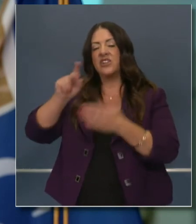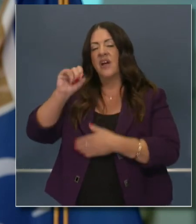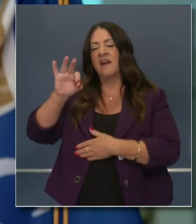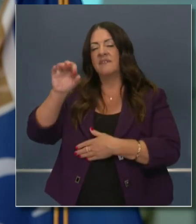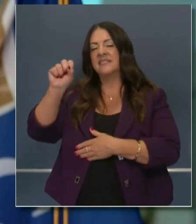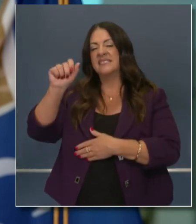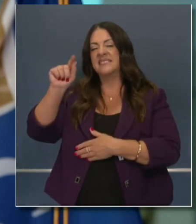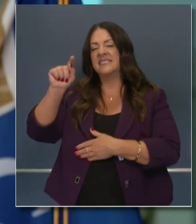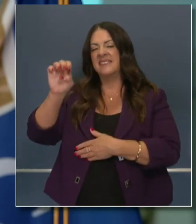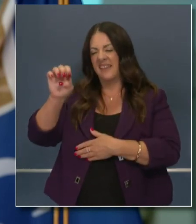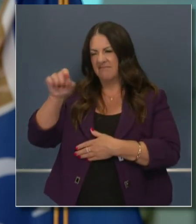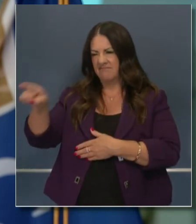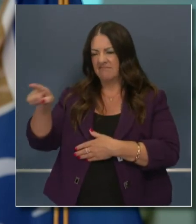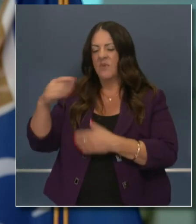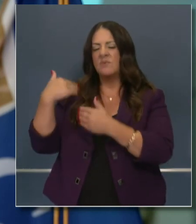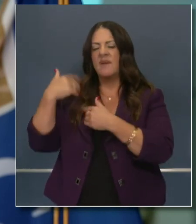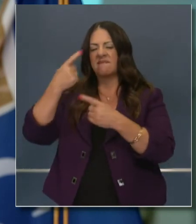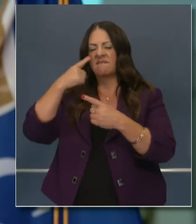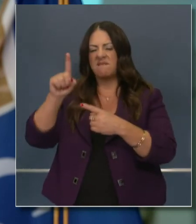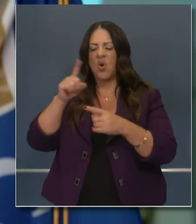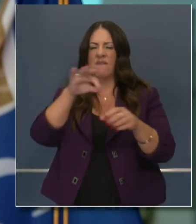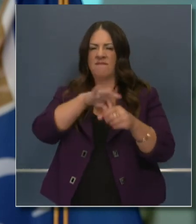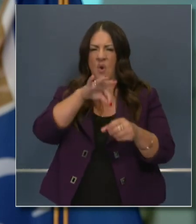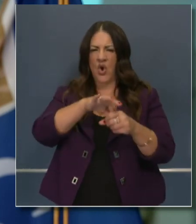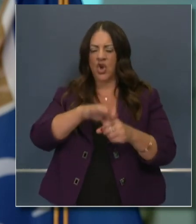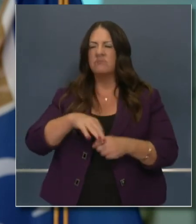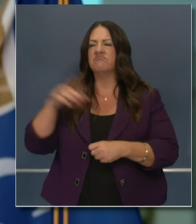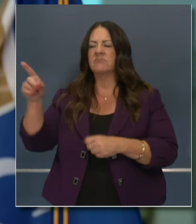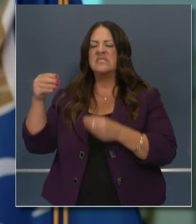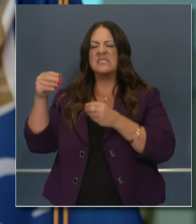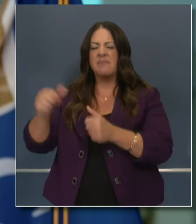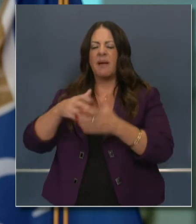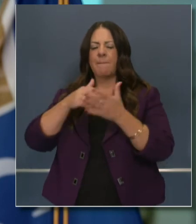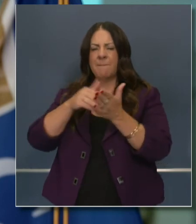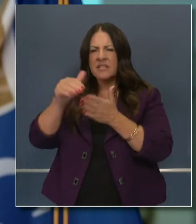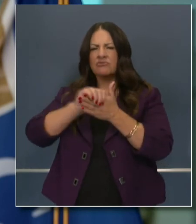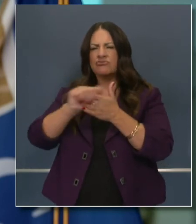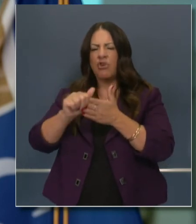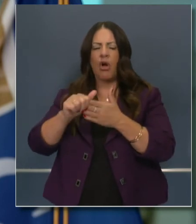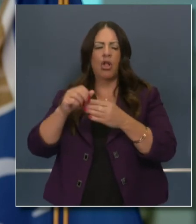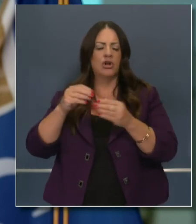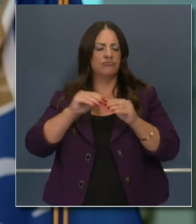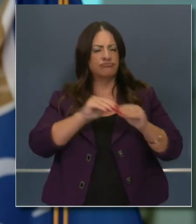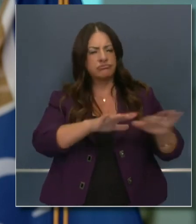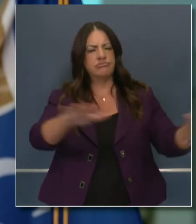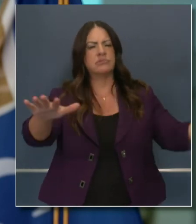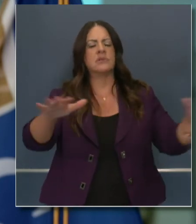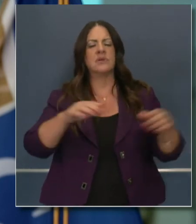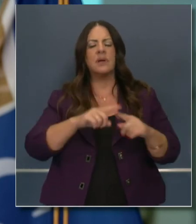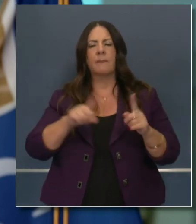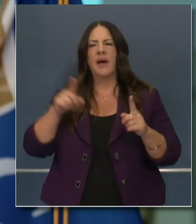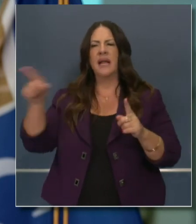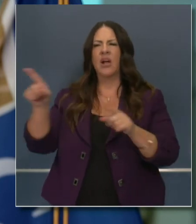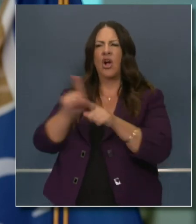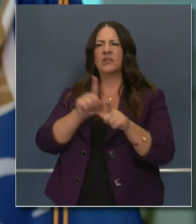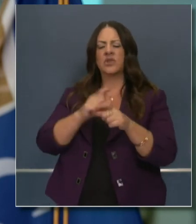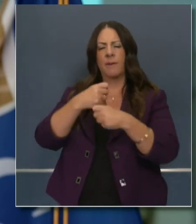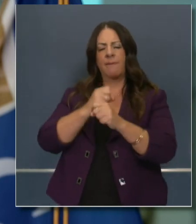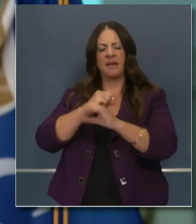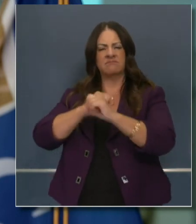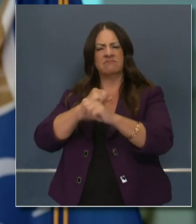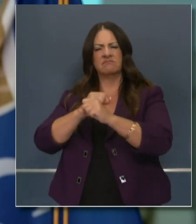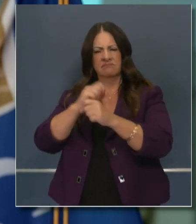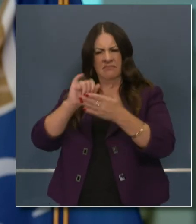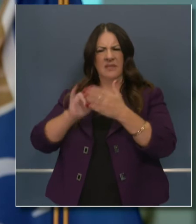Safe California that's being run by a consulting firm that supports Biden. I'm wondering, how do you respond to